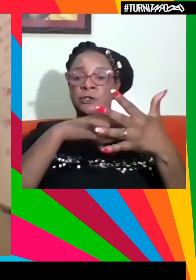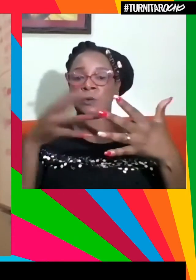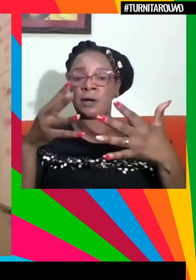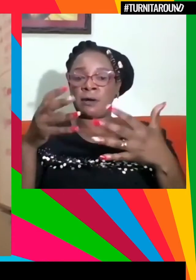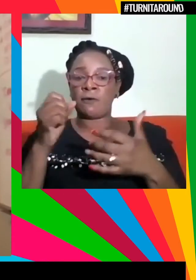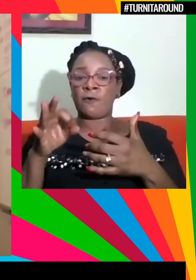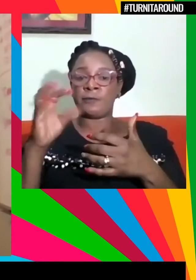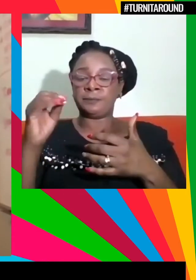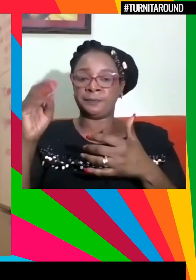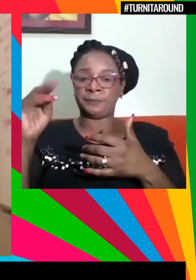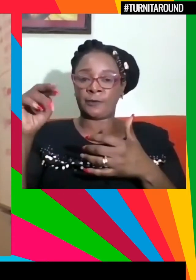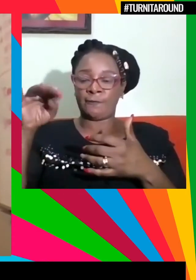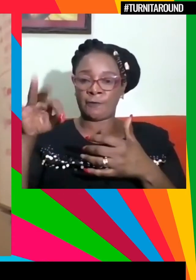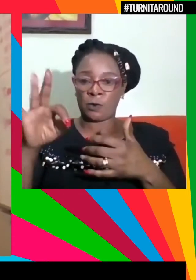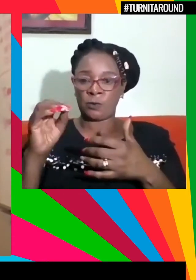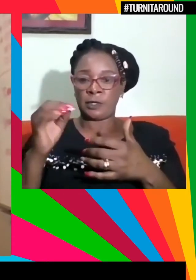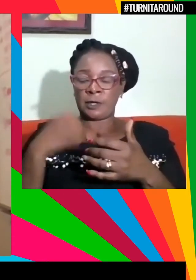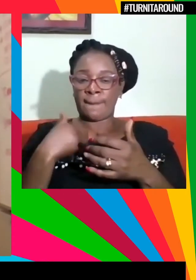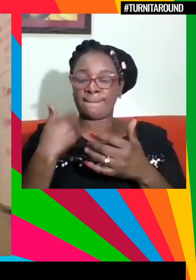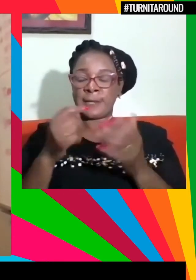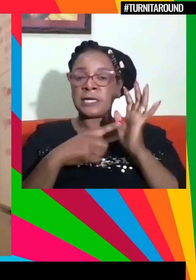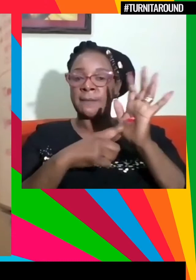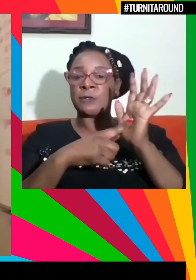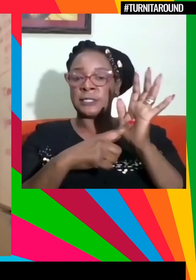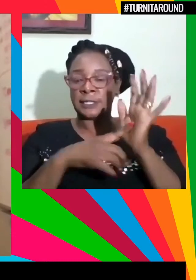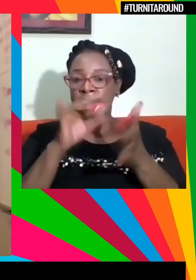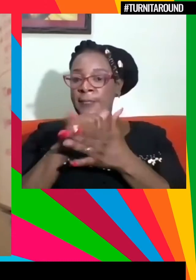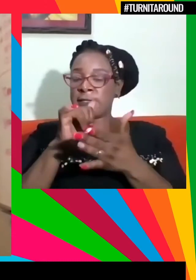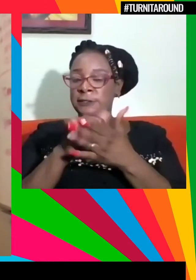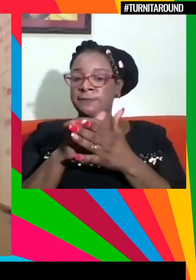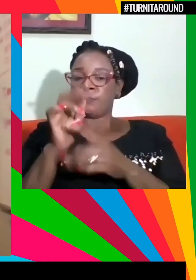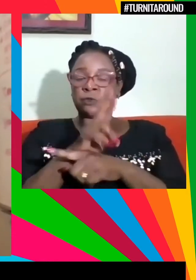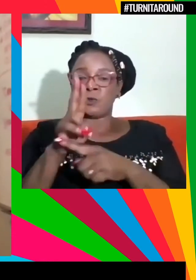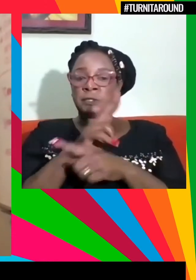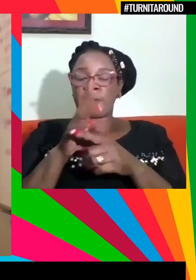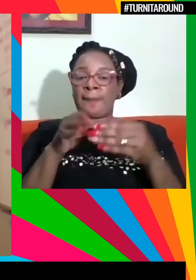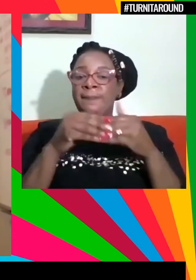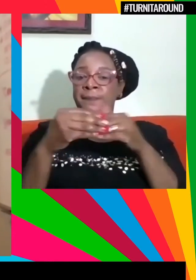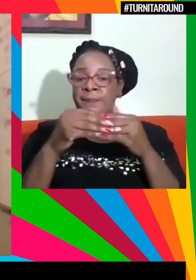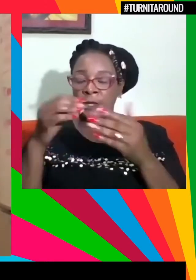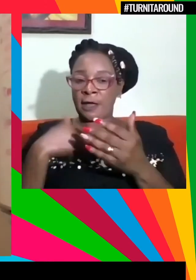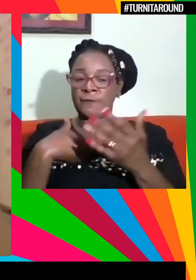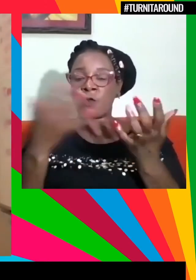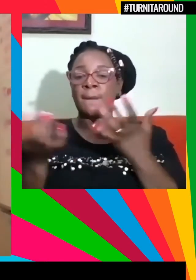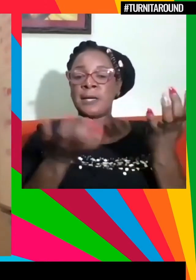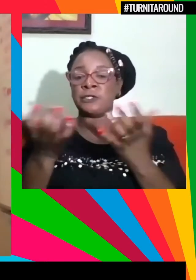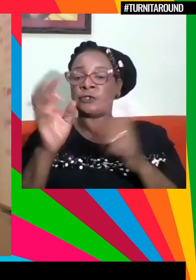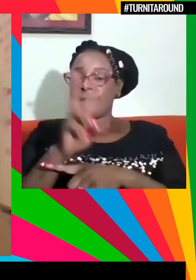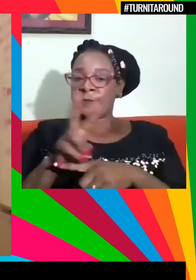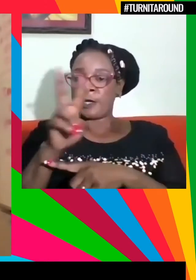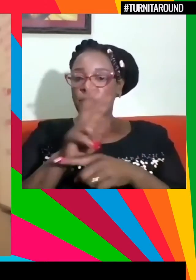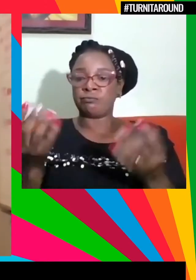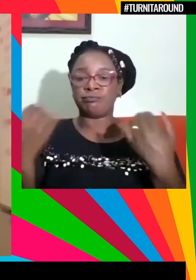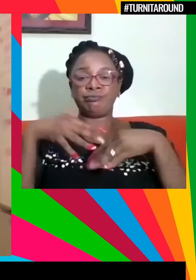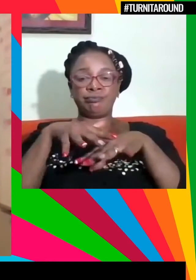plastic supply chains and demonstrating that recycled ocean-bound plastic has commercial value by integrating this